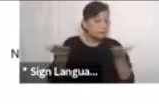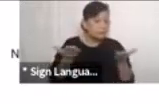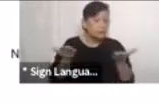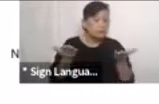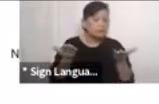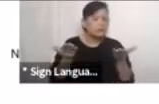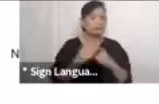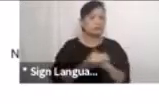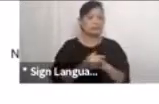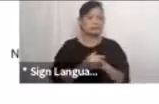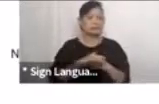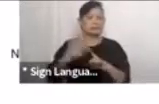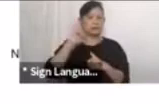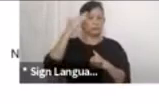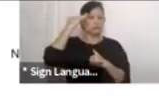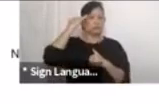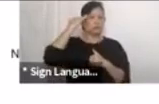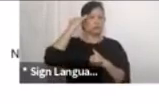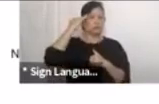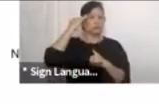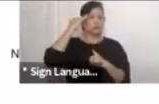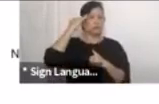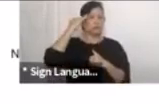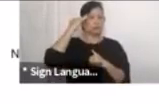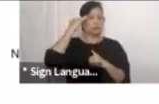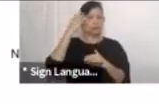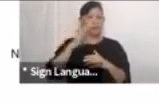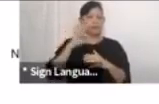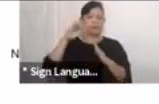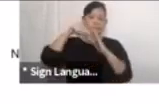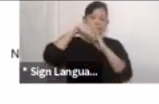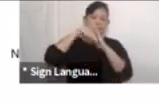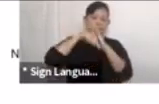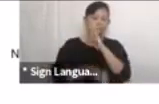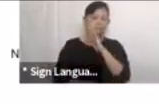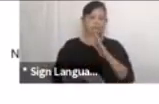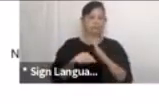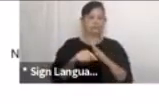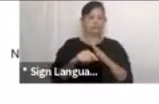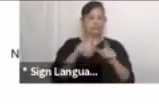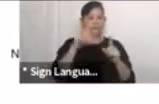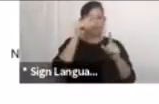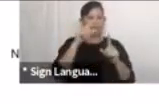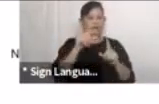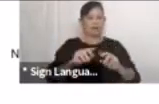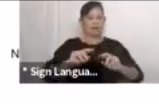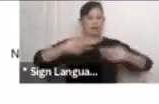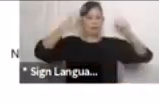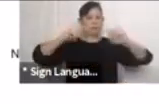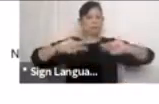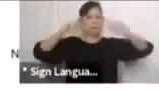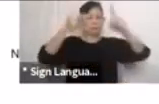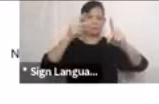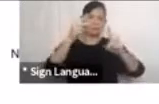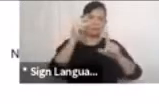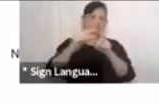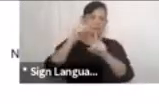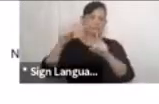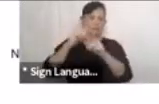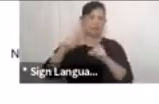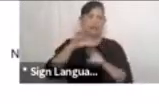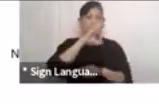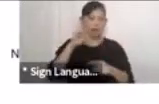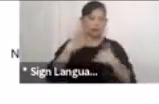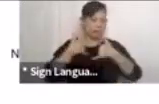And we also know that we need to further update the signs in the glossary. So we are working with the Sri Lanka Central